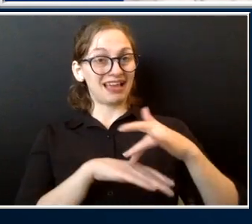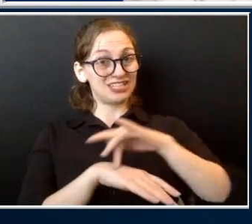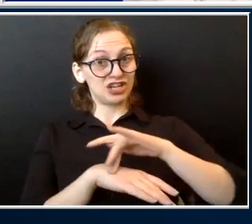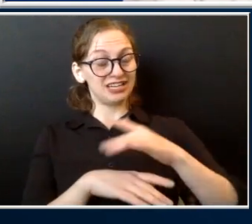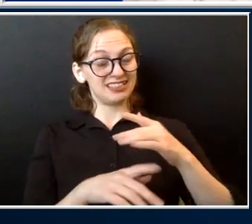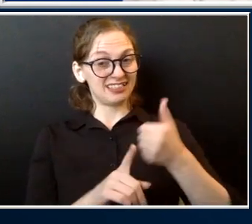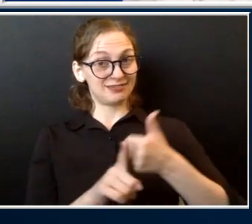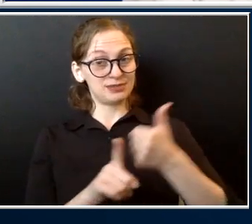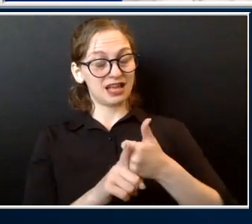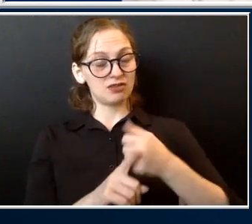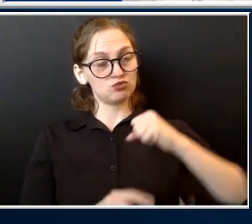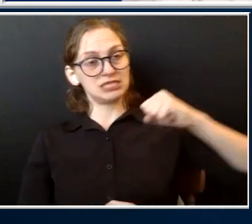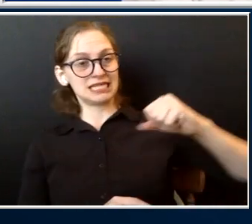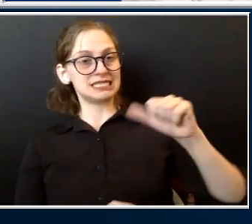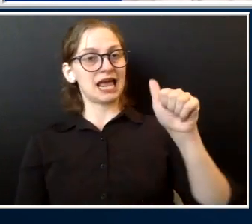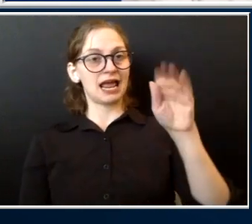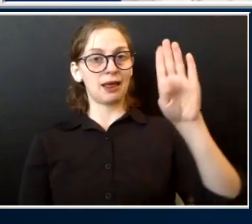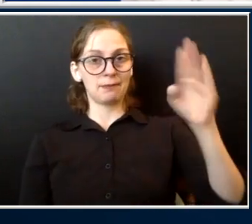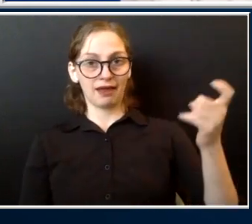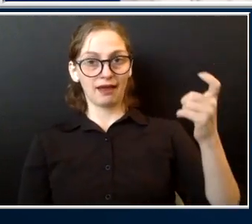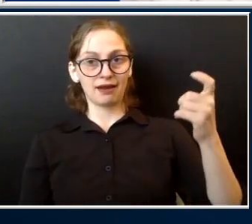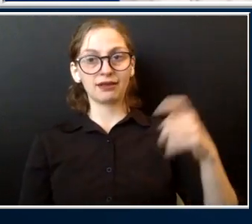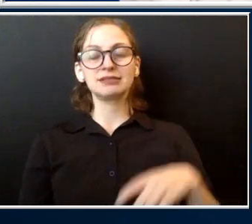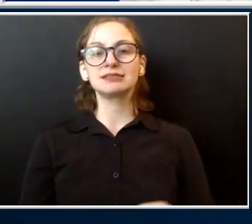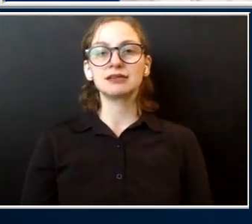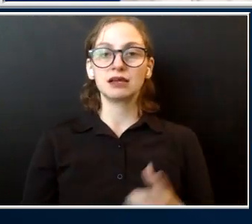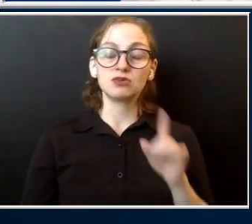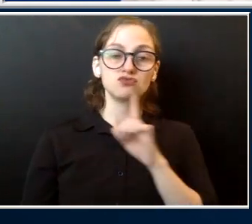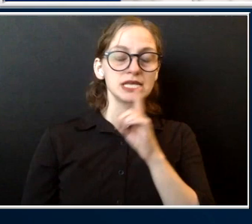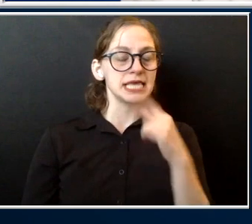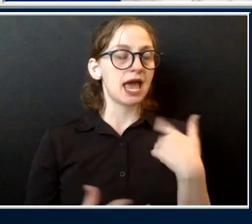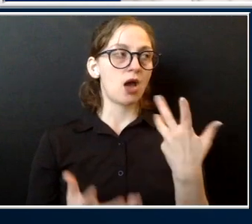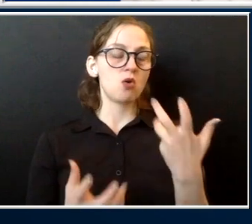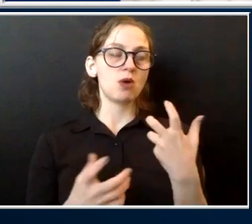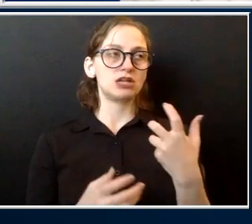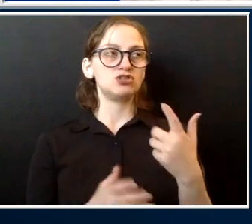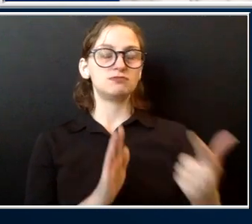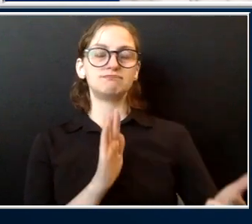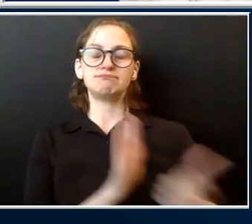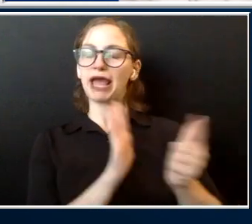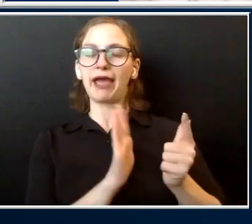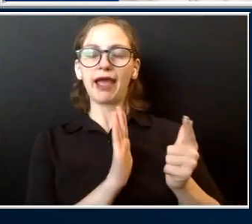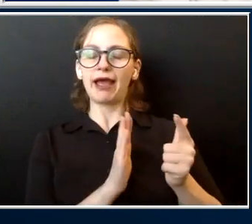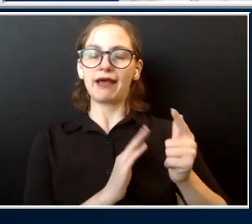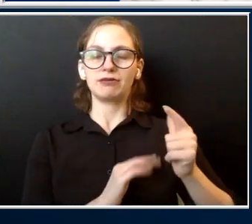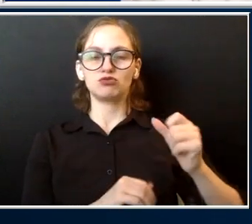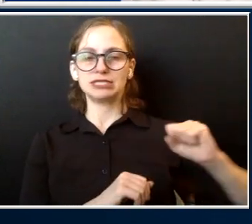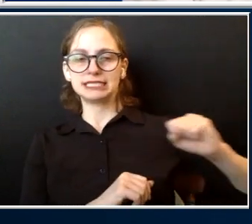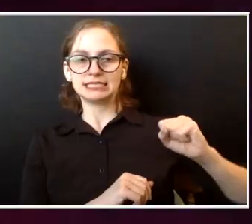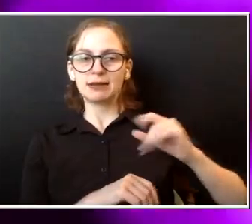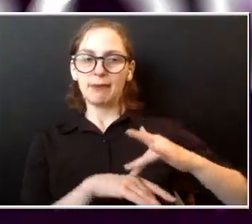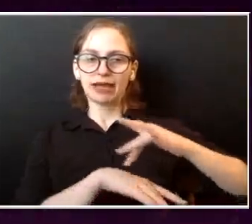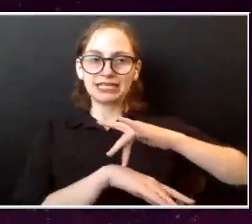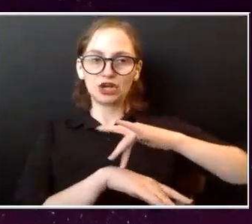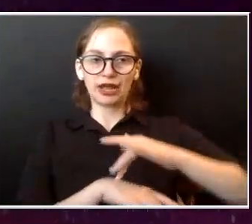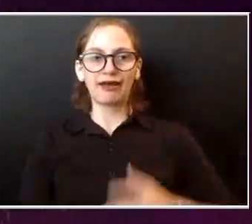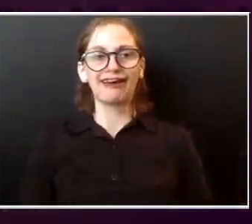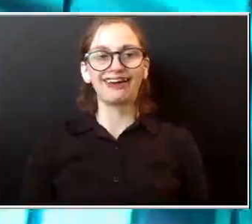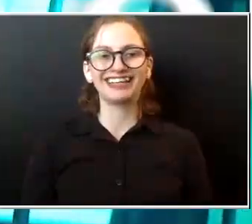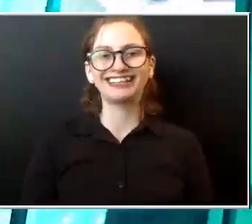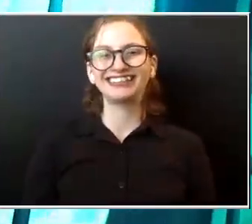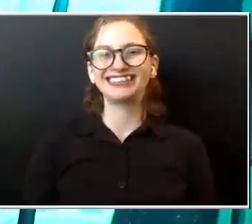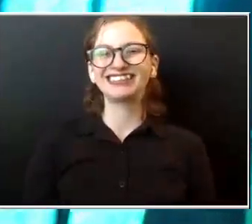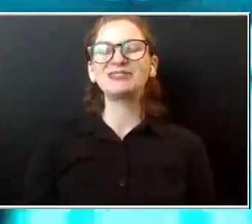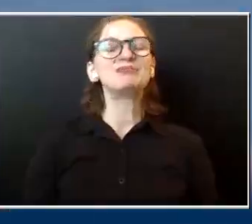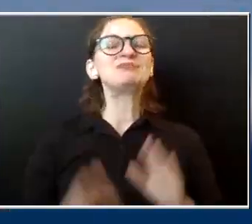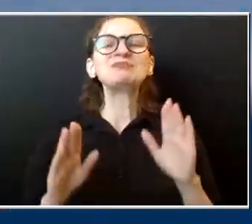what I really want to do is just ban bacteria that are resistant, but I'm not sure we can do that legally. We should try that. I know. All right, so Alexis Delson has been monitoring our feeds for your